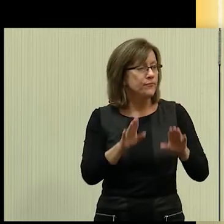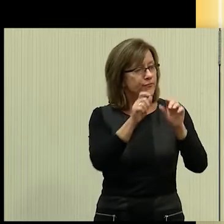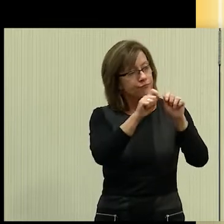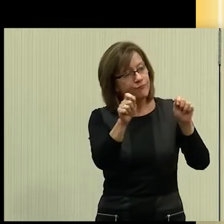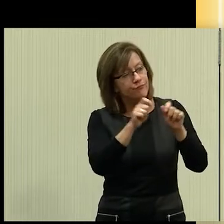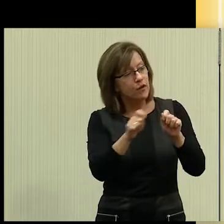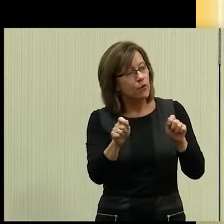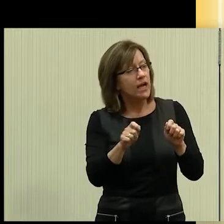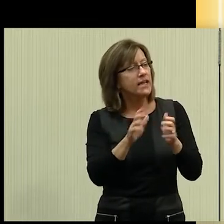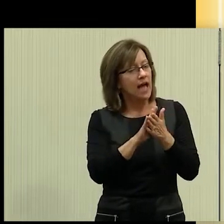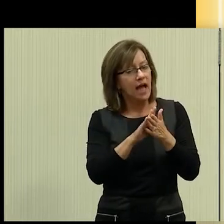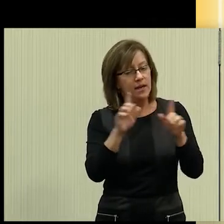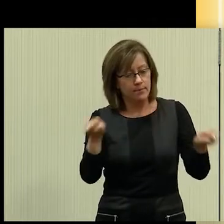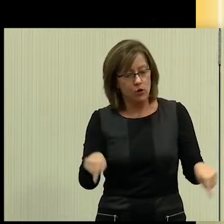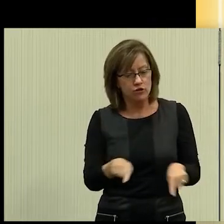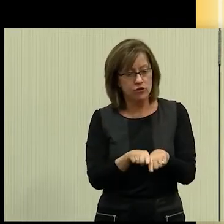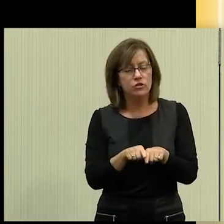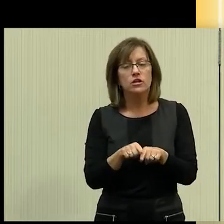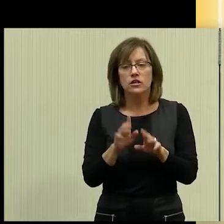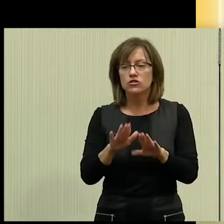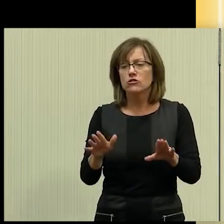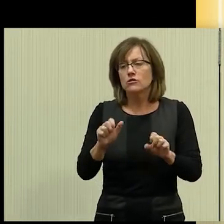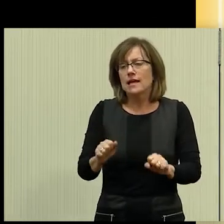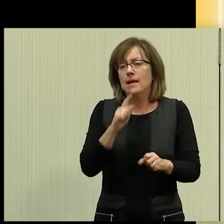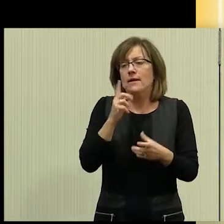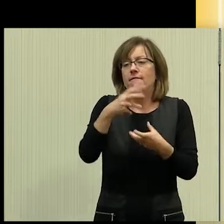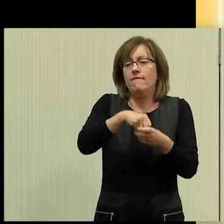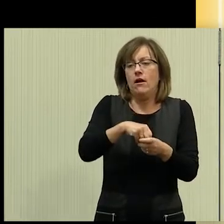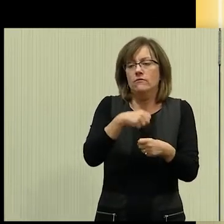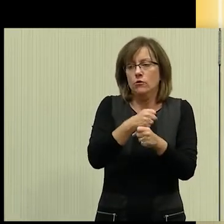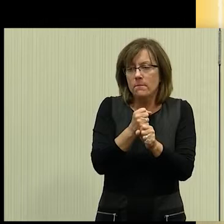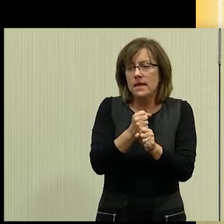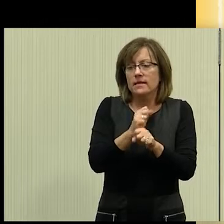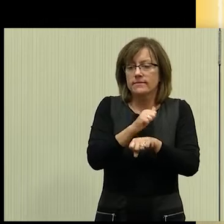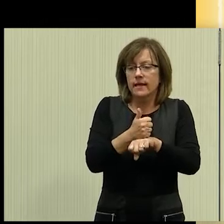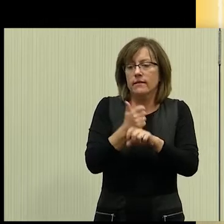you're doing something visual, children can be involved in that.